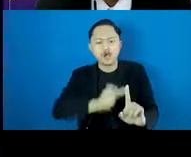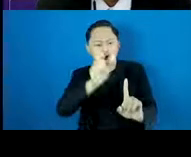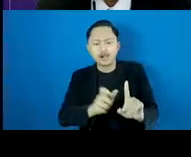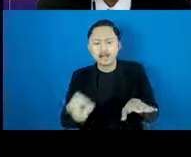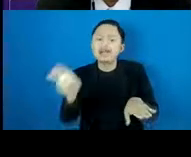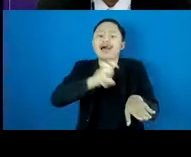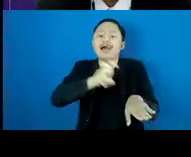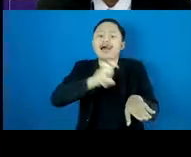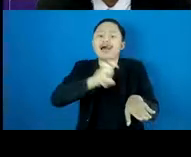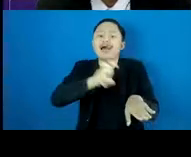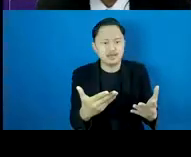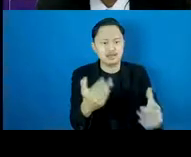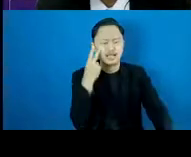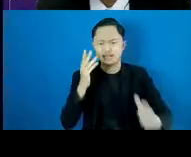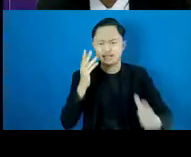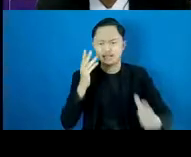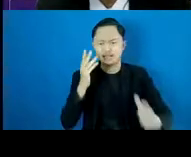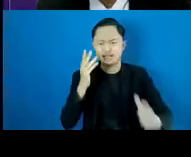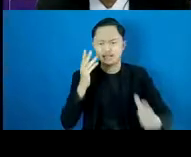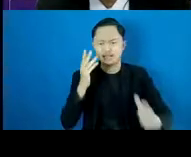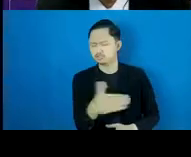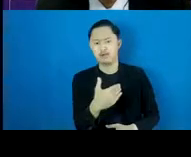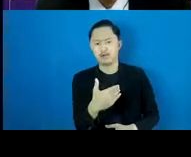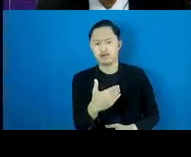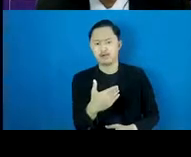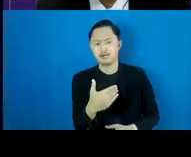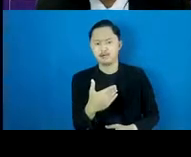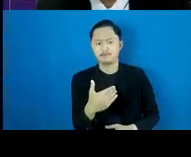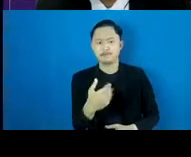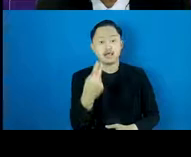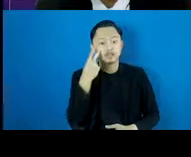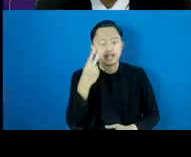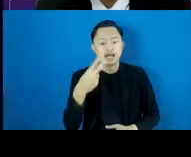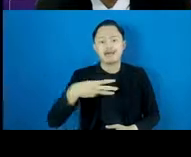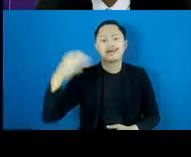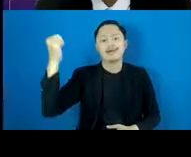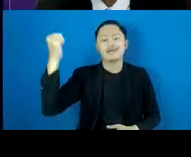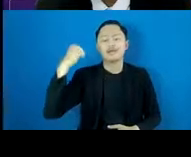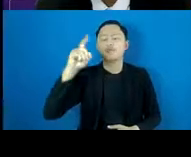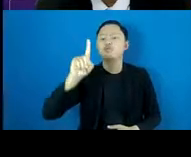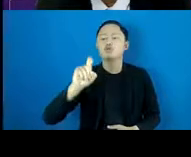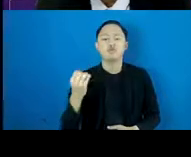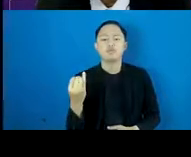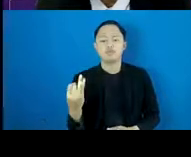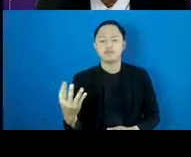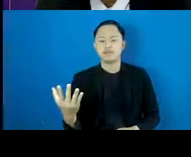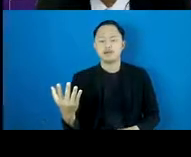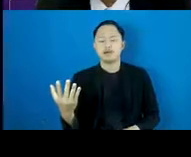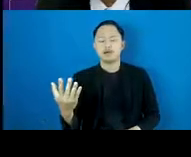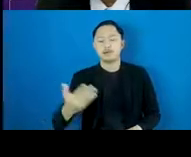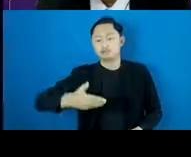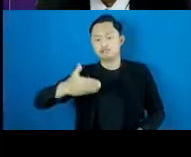Based on that, each of the route can be analyzed for what energy consumption it requires. And then based on